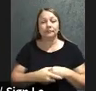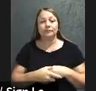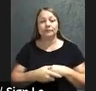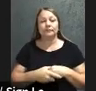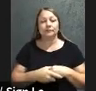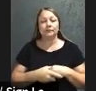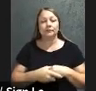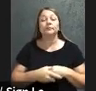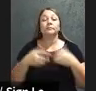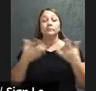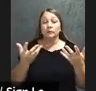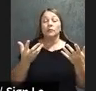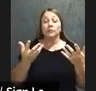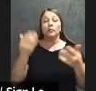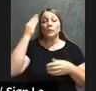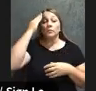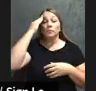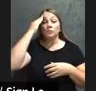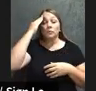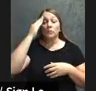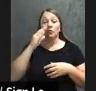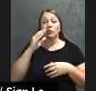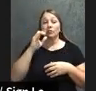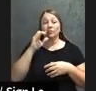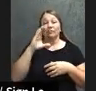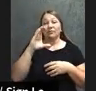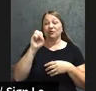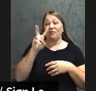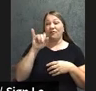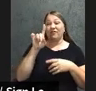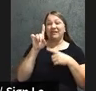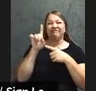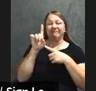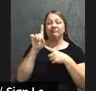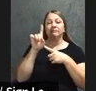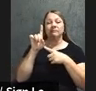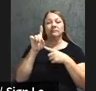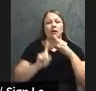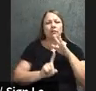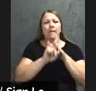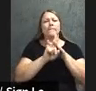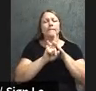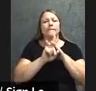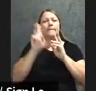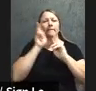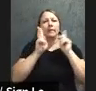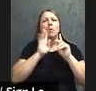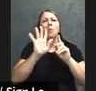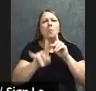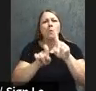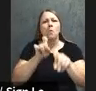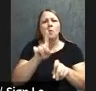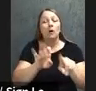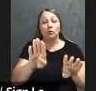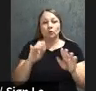Okay, so I know when COVID comes up, there are a lot of feelings people have and a lot of different things people want to discuss. But for